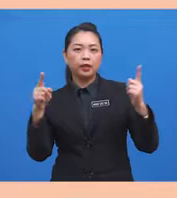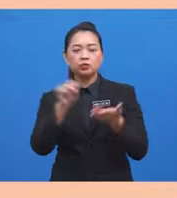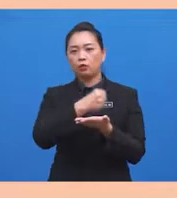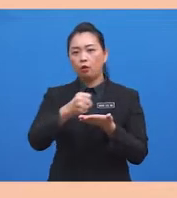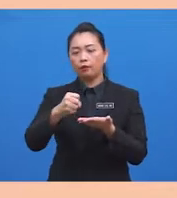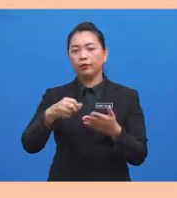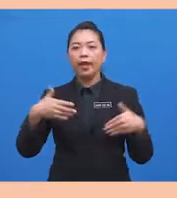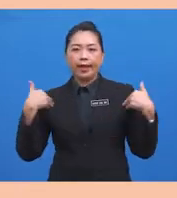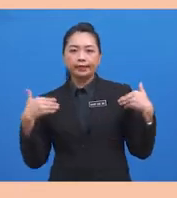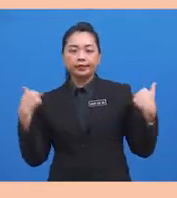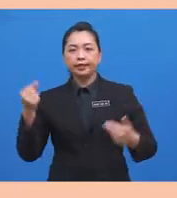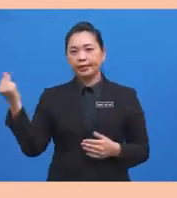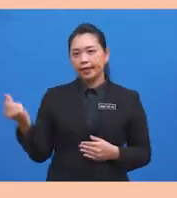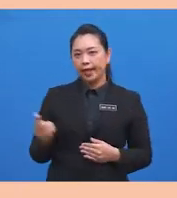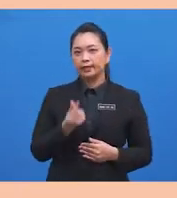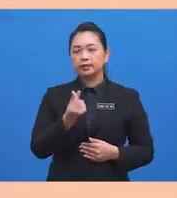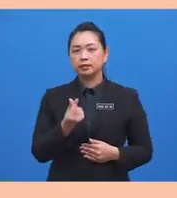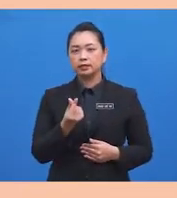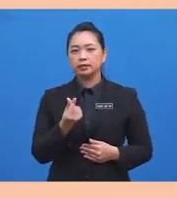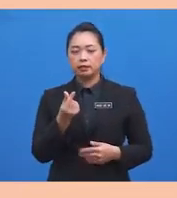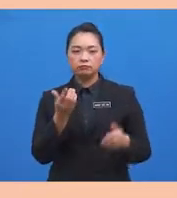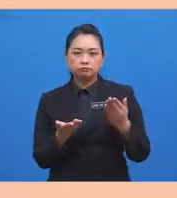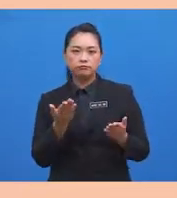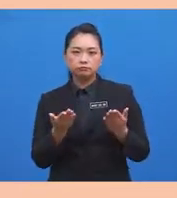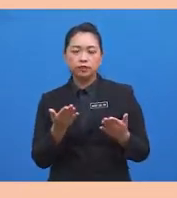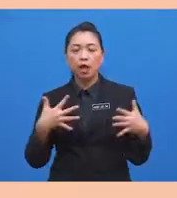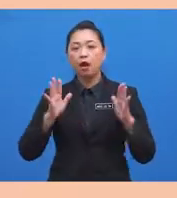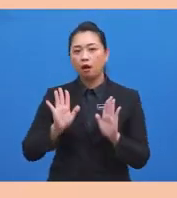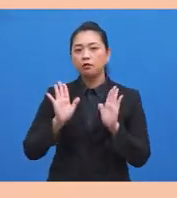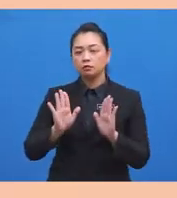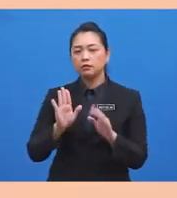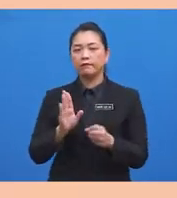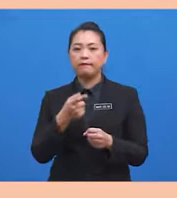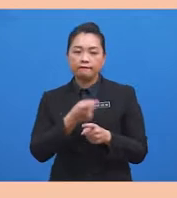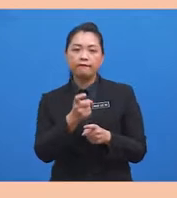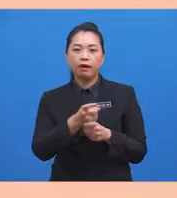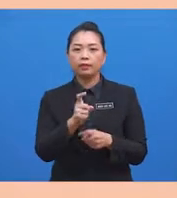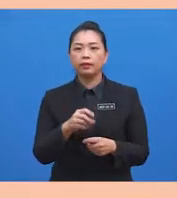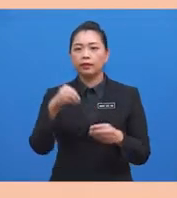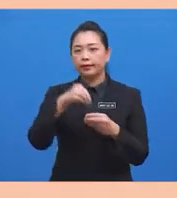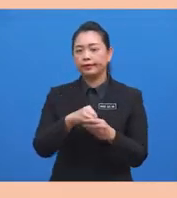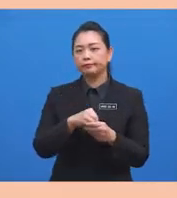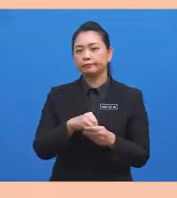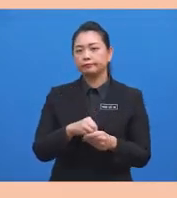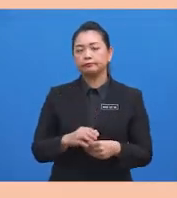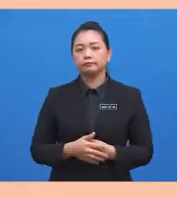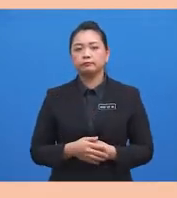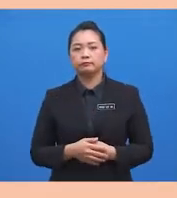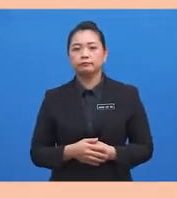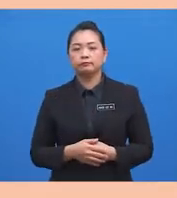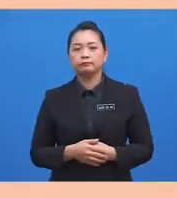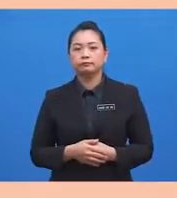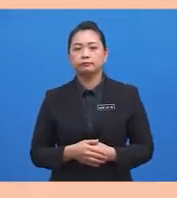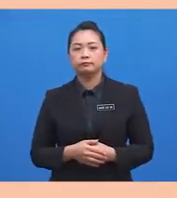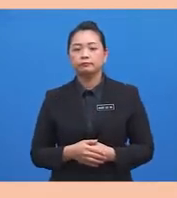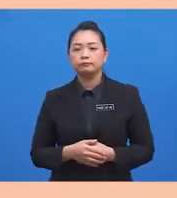bring about the idea of fun and awesome cool nights. And the word city from New York City is also